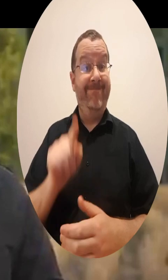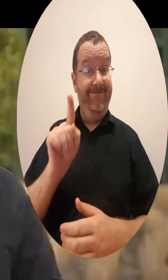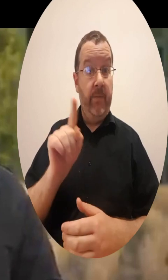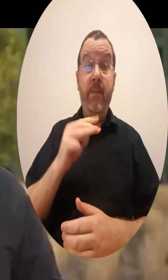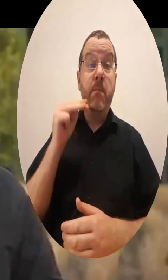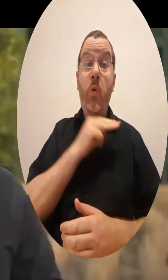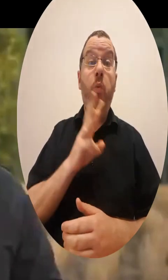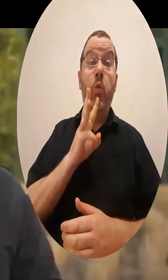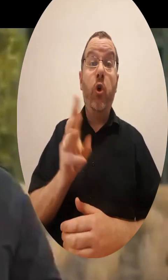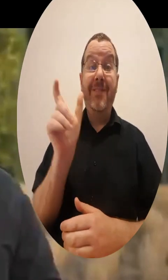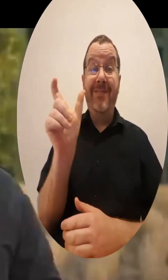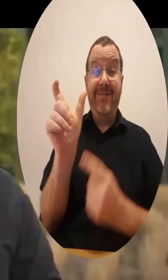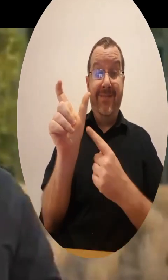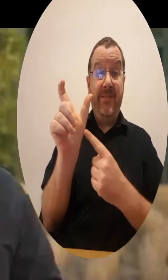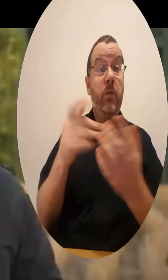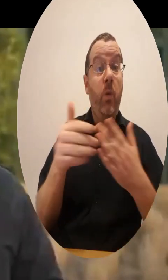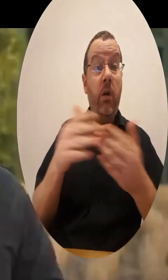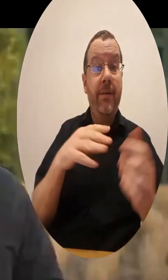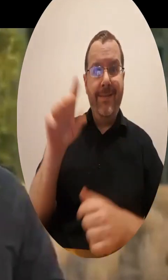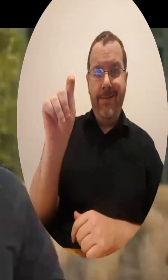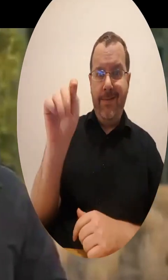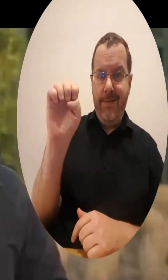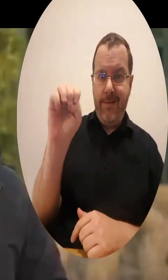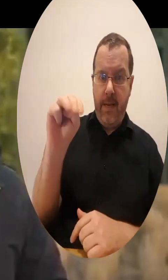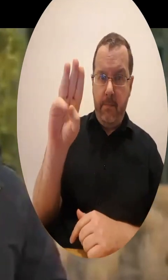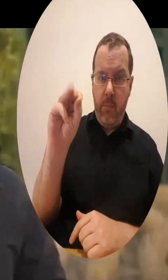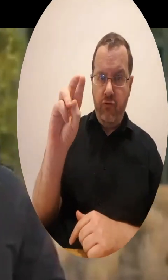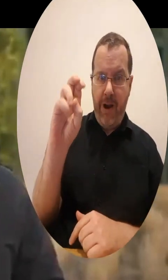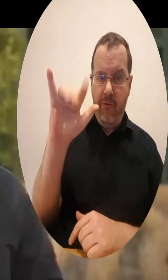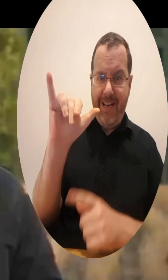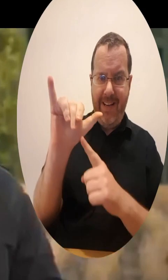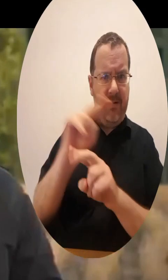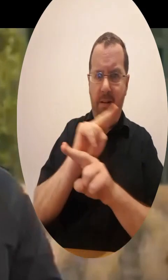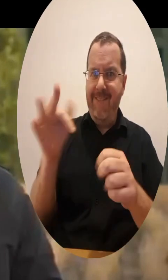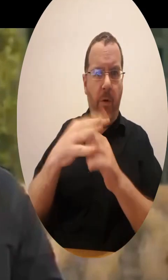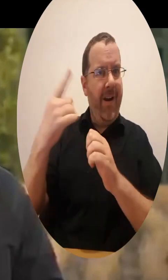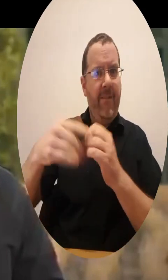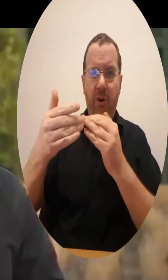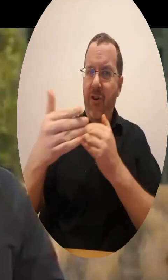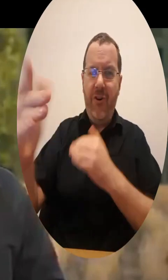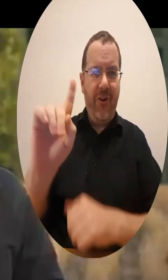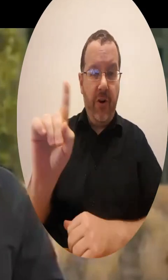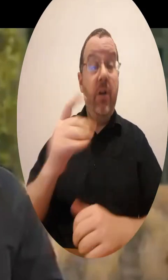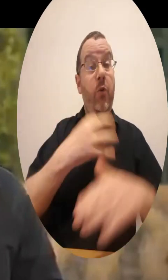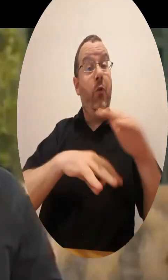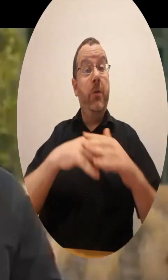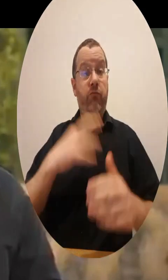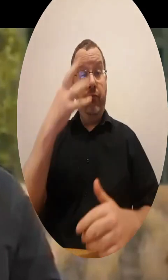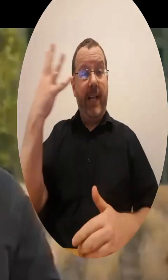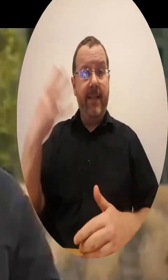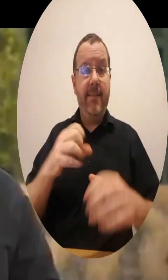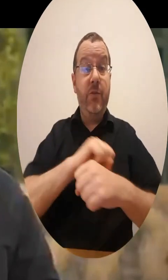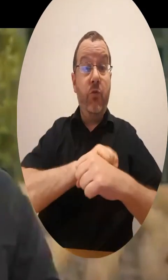Well, the key to that is in the word temporary. The government believes that while this has been a sudden